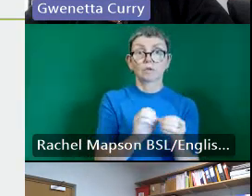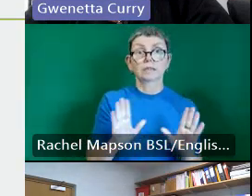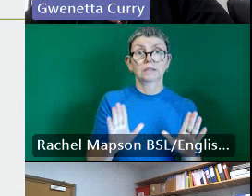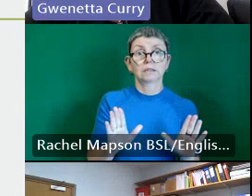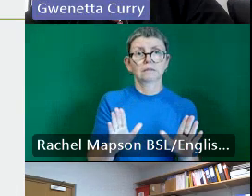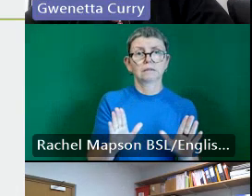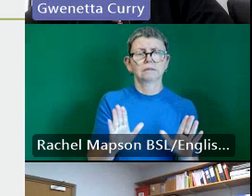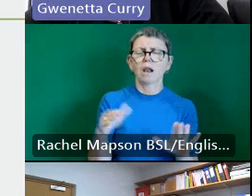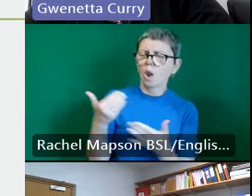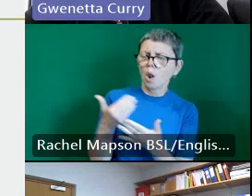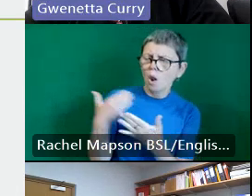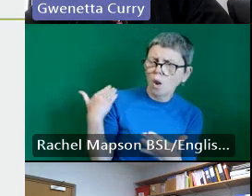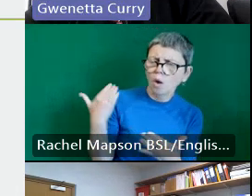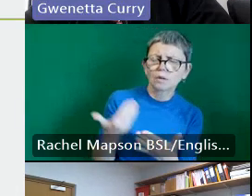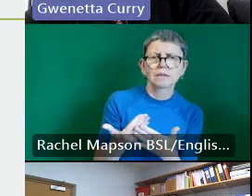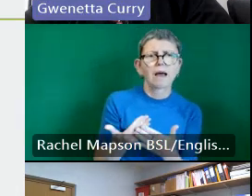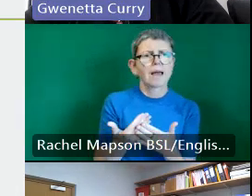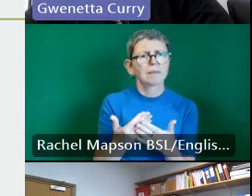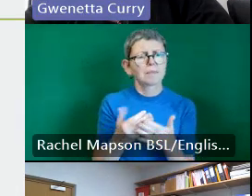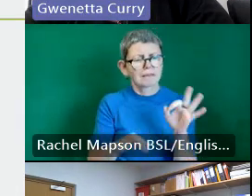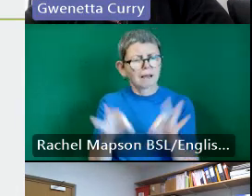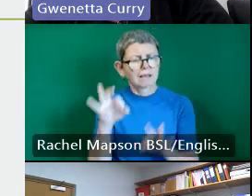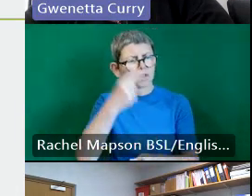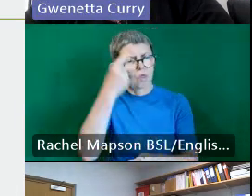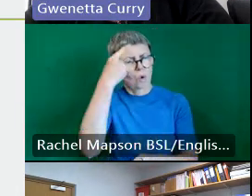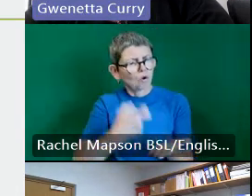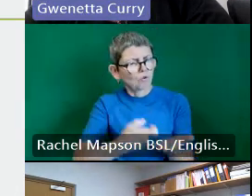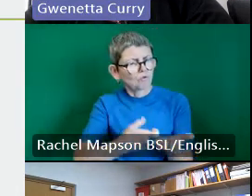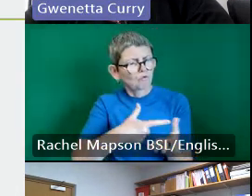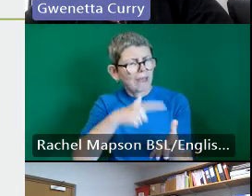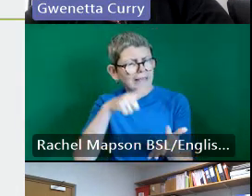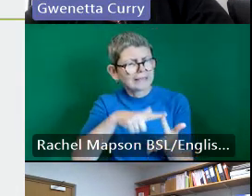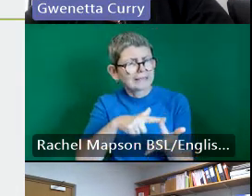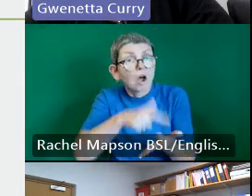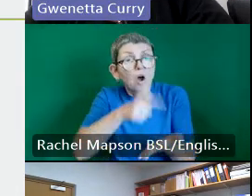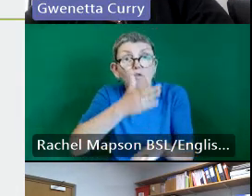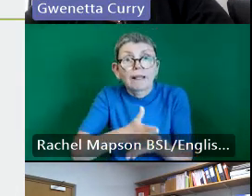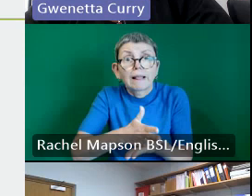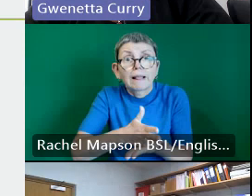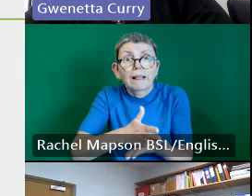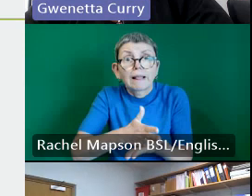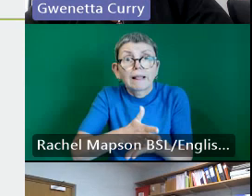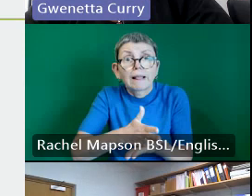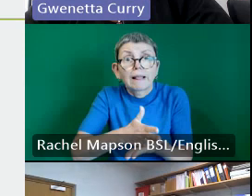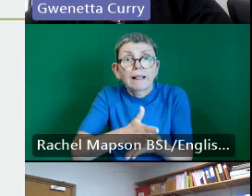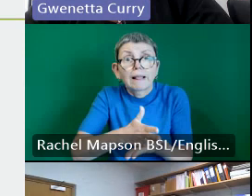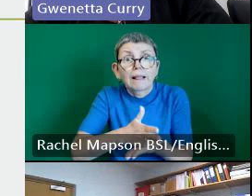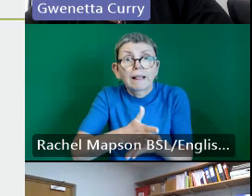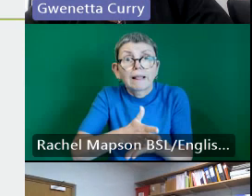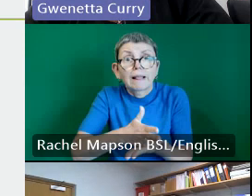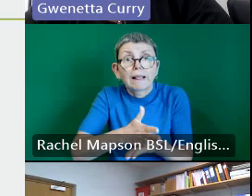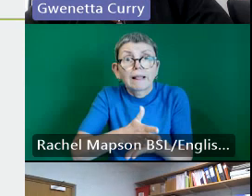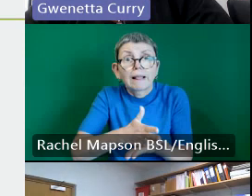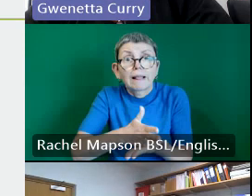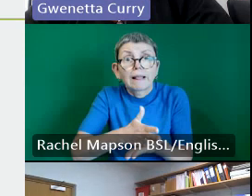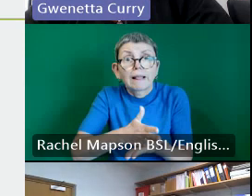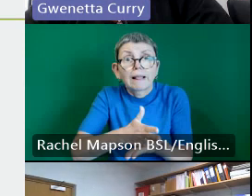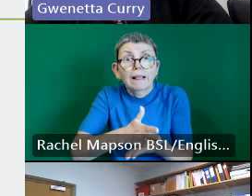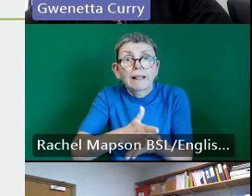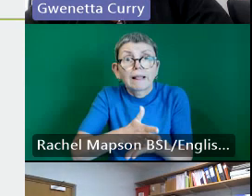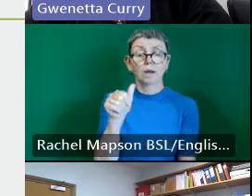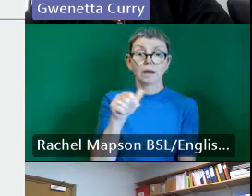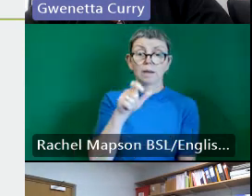scientists looked at race as something that is real, but as a social scientist, we know that people are ascribed to different racial categories. What